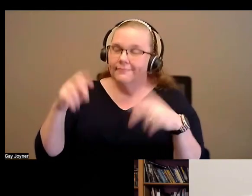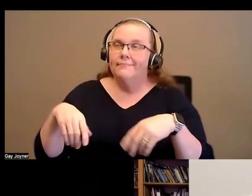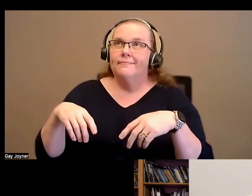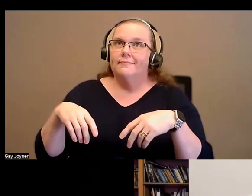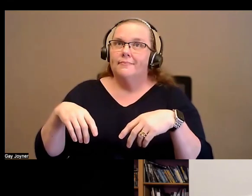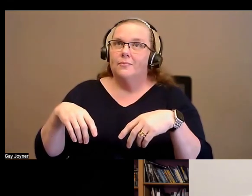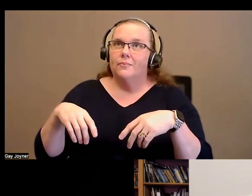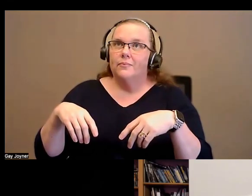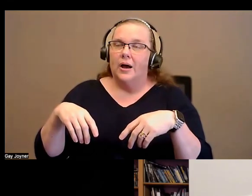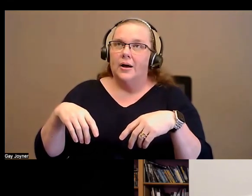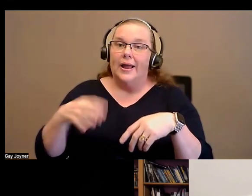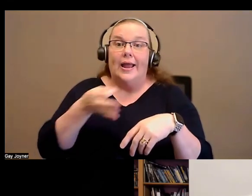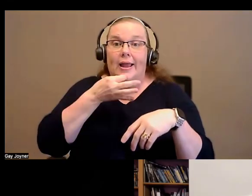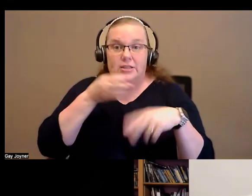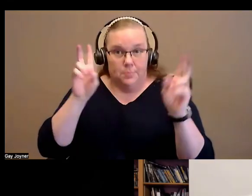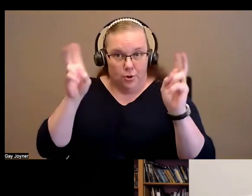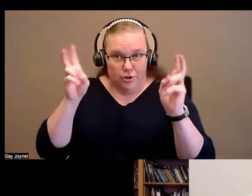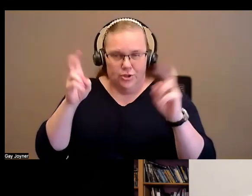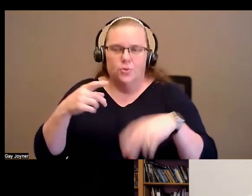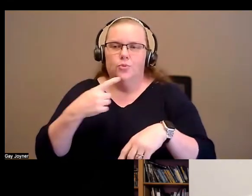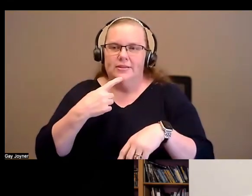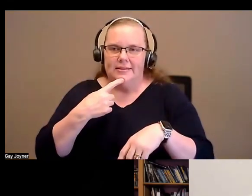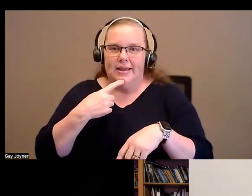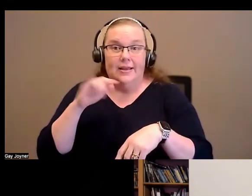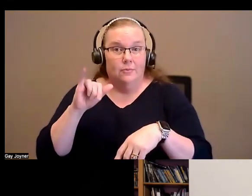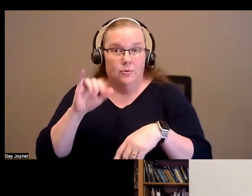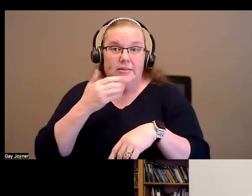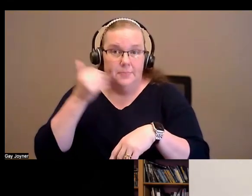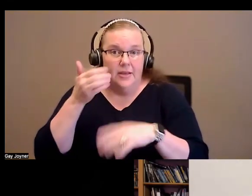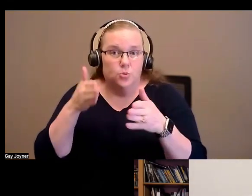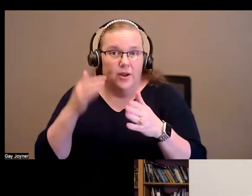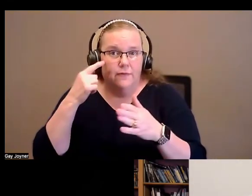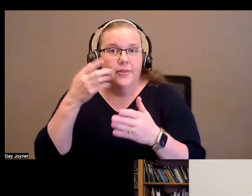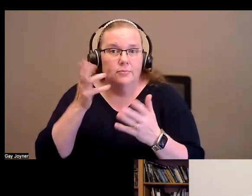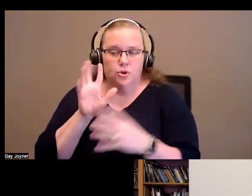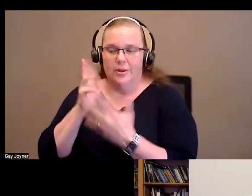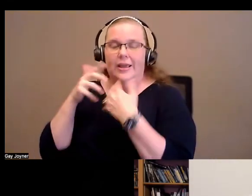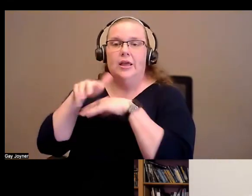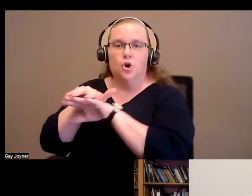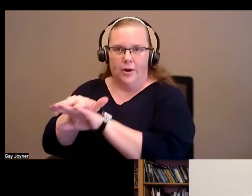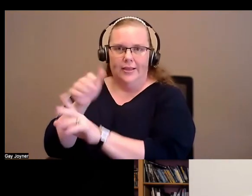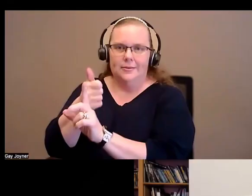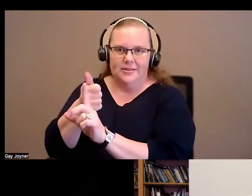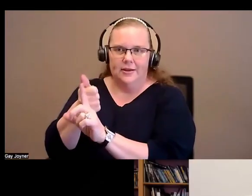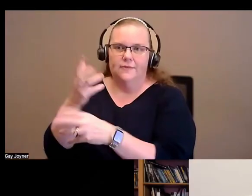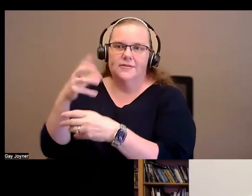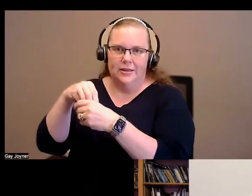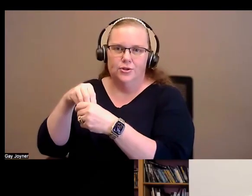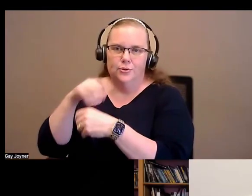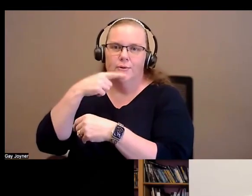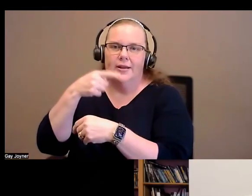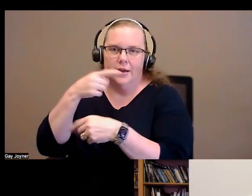the uh, experts would say is the best way for them to integrate